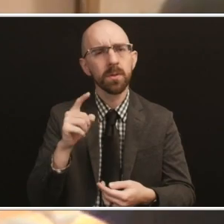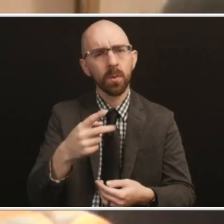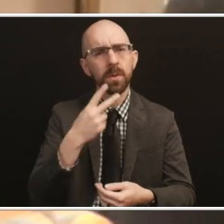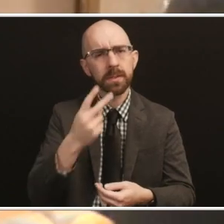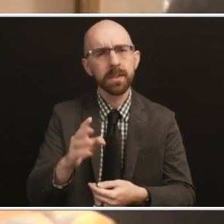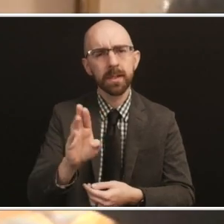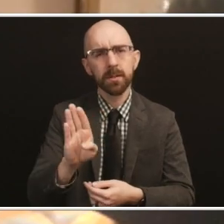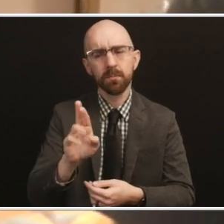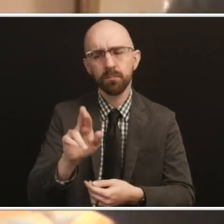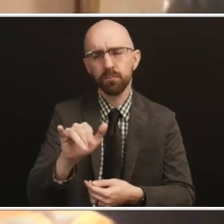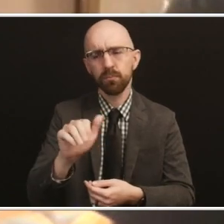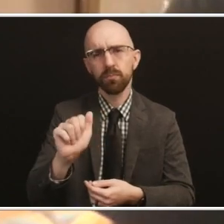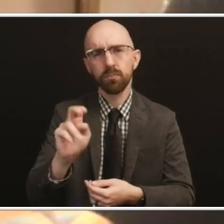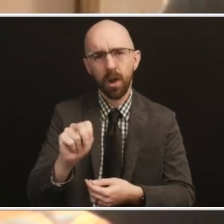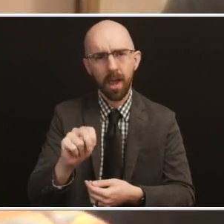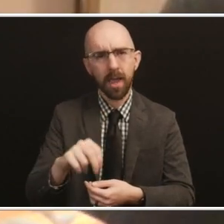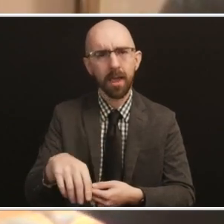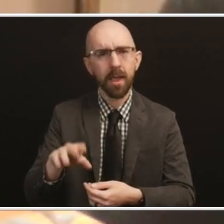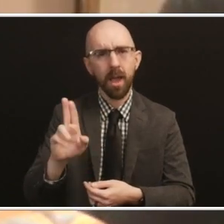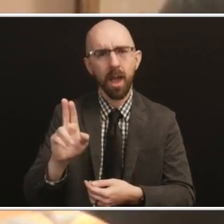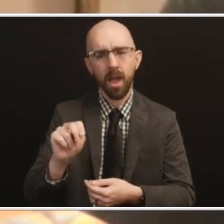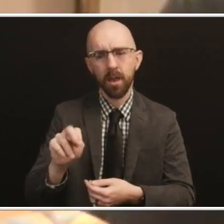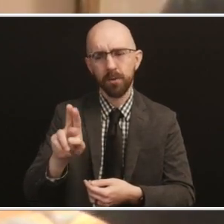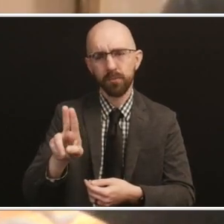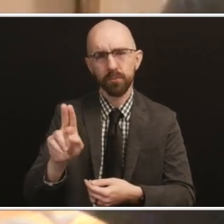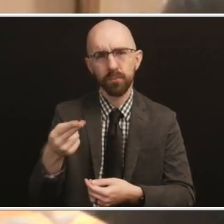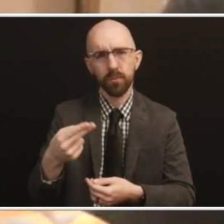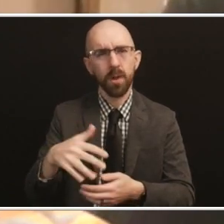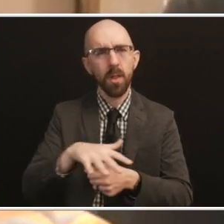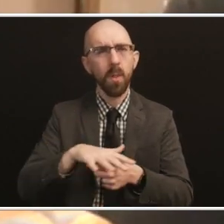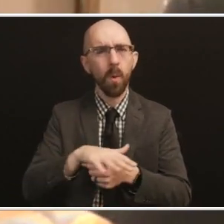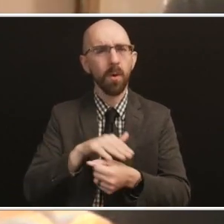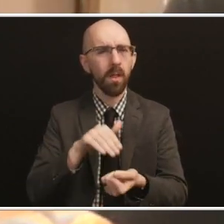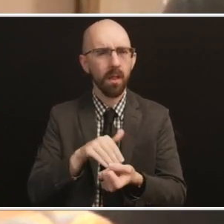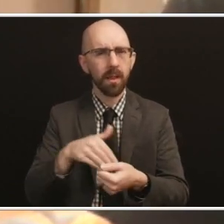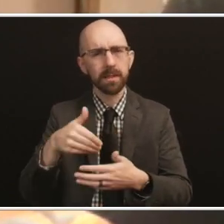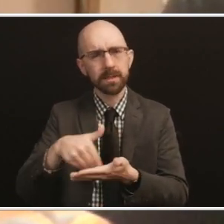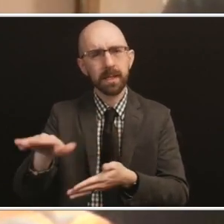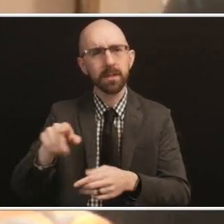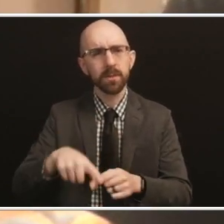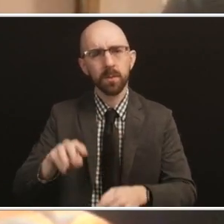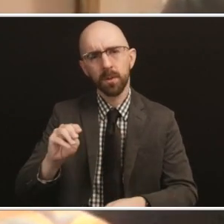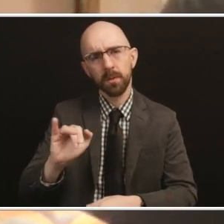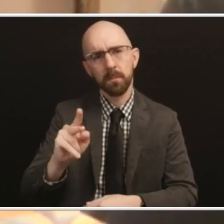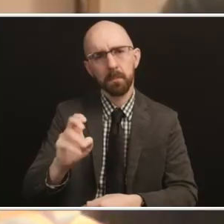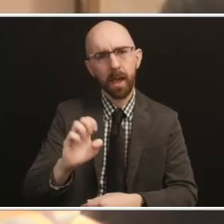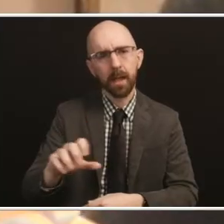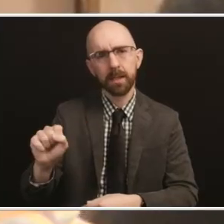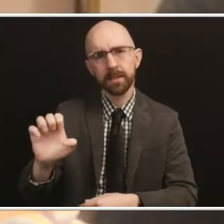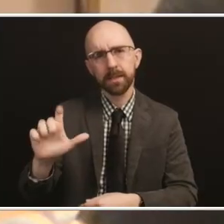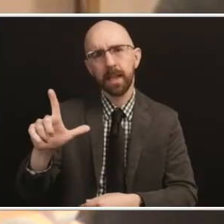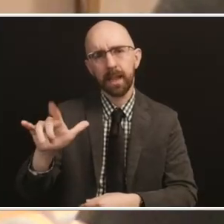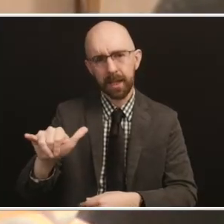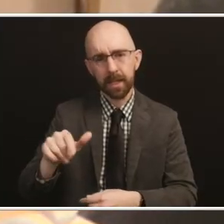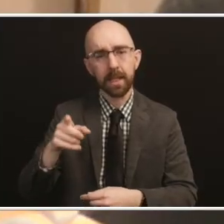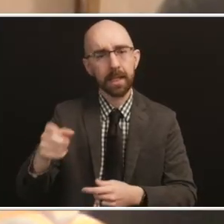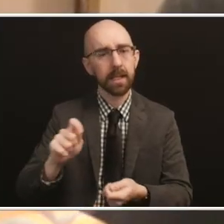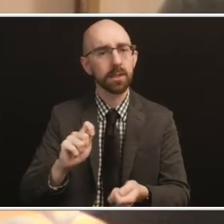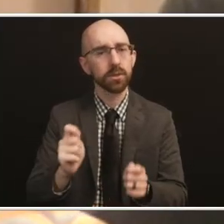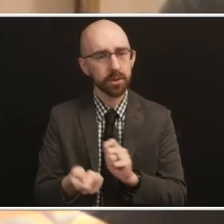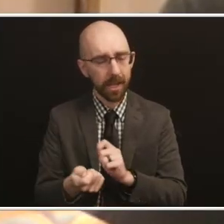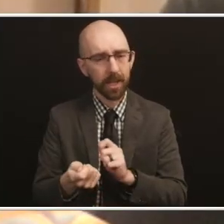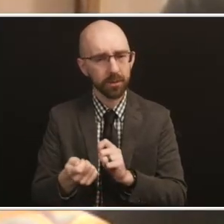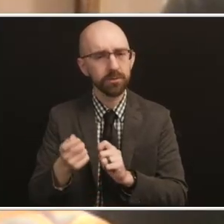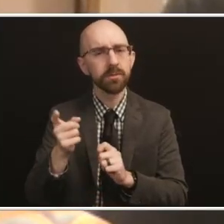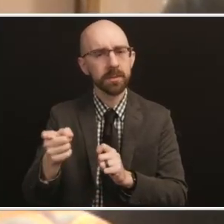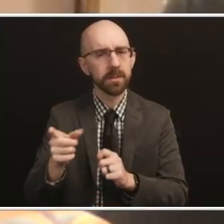Brian, and Brian Unruh, our local physician, sent us to Mike Seeley. And then Mike Seeley changed, and Mike Seeley